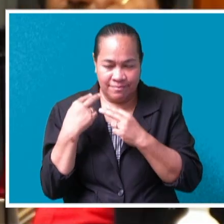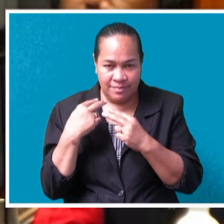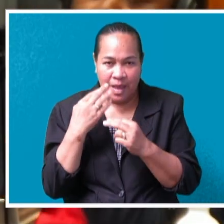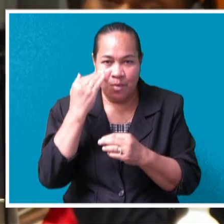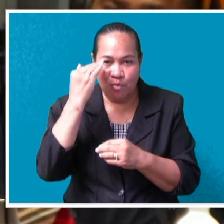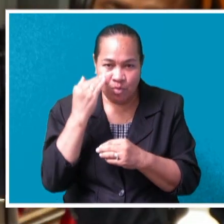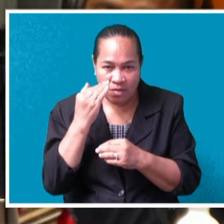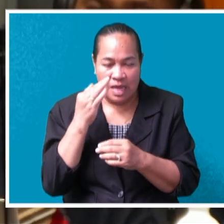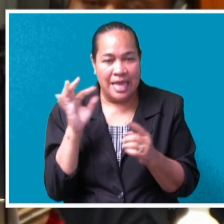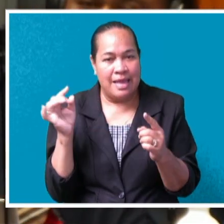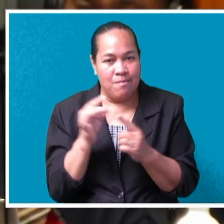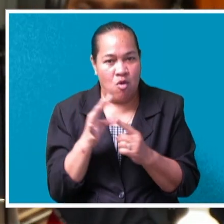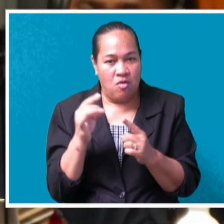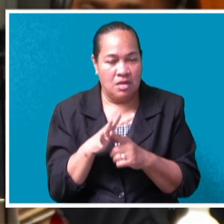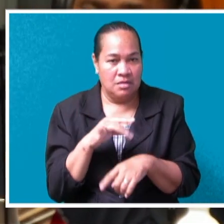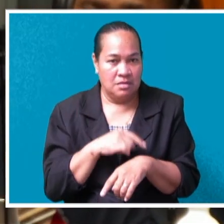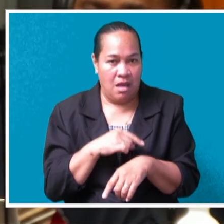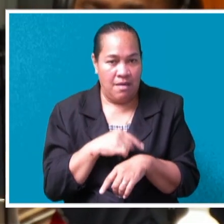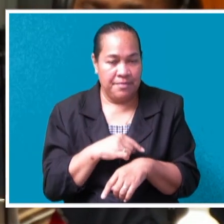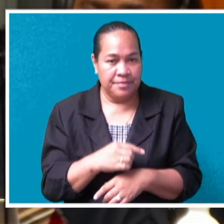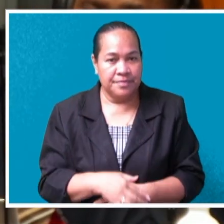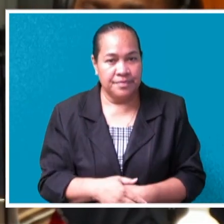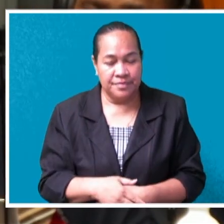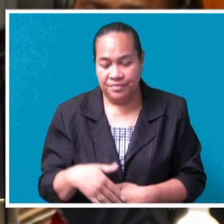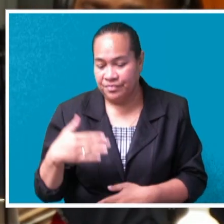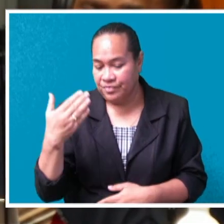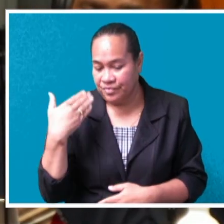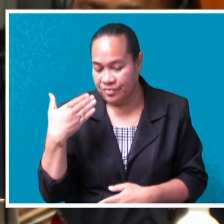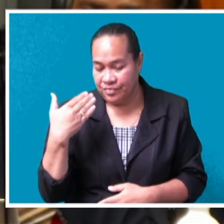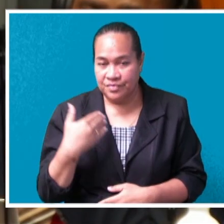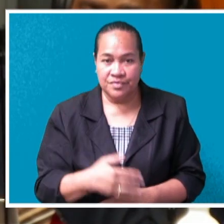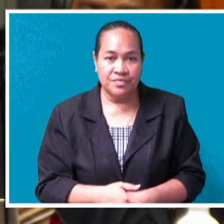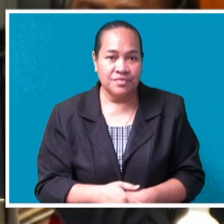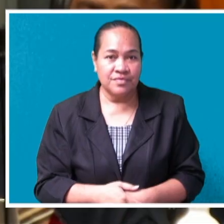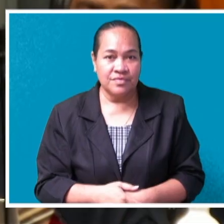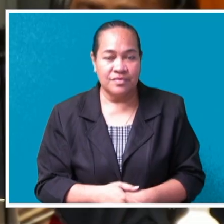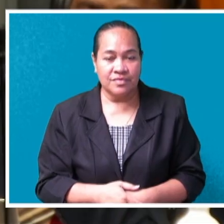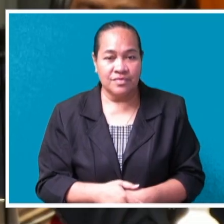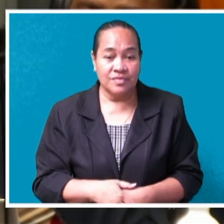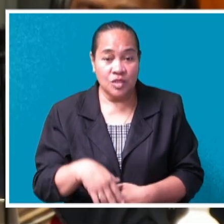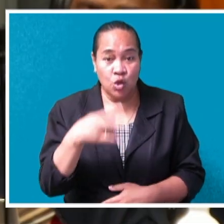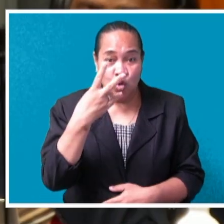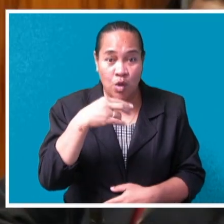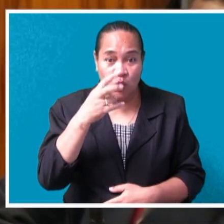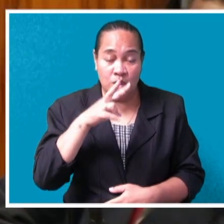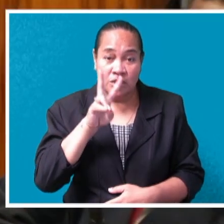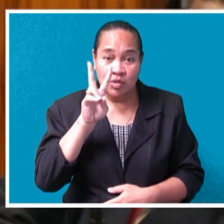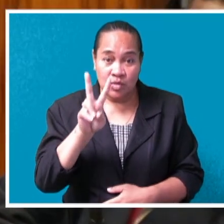an important moment in our recent national history. In 2022, Honourable